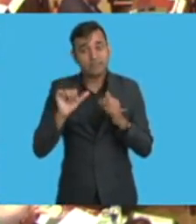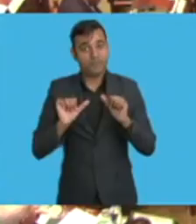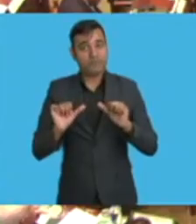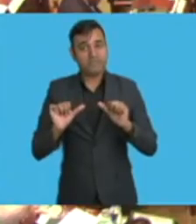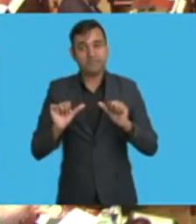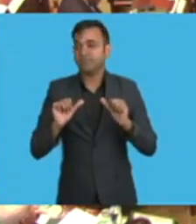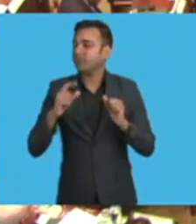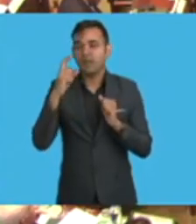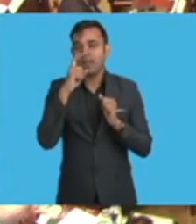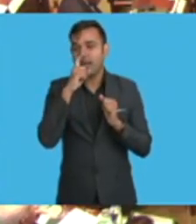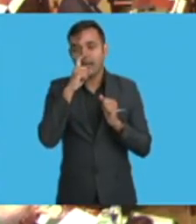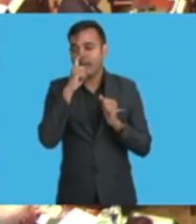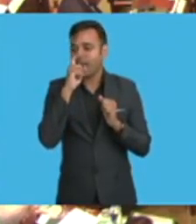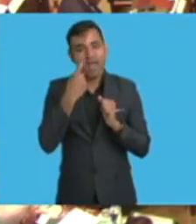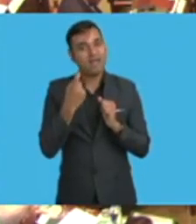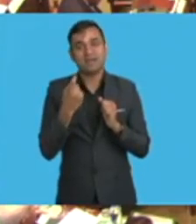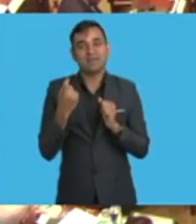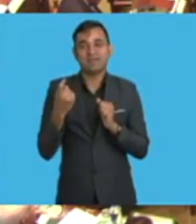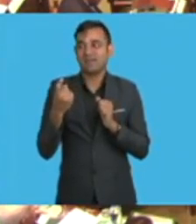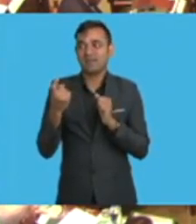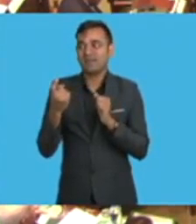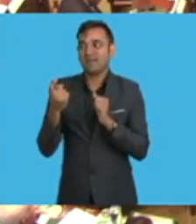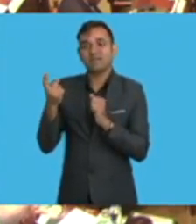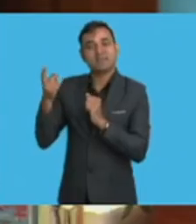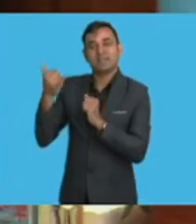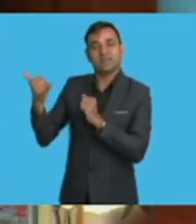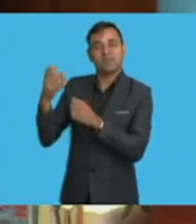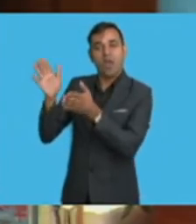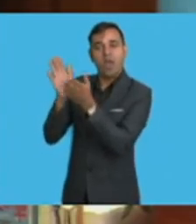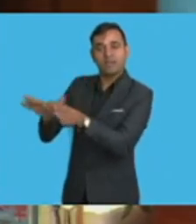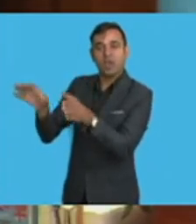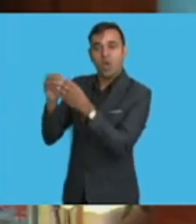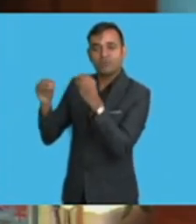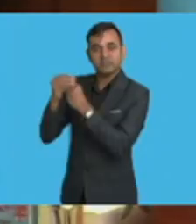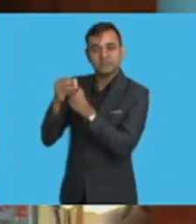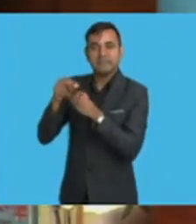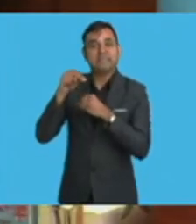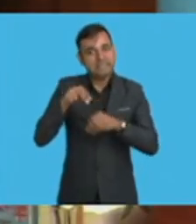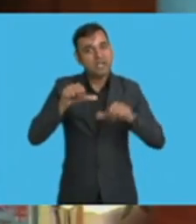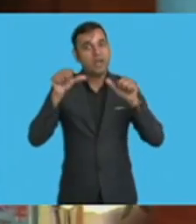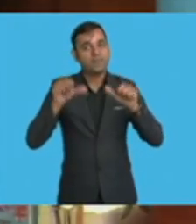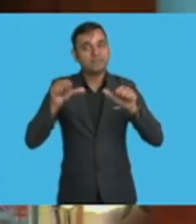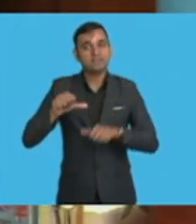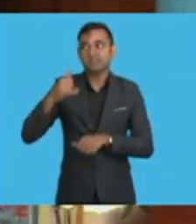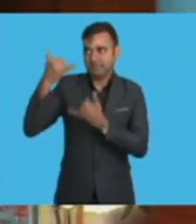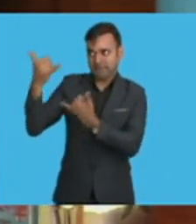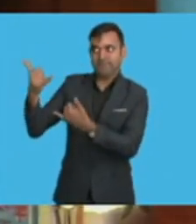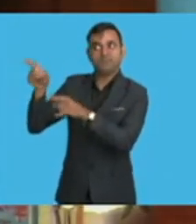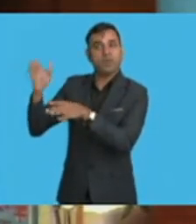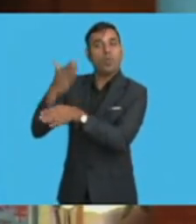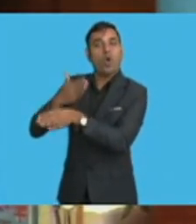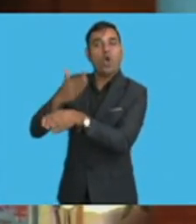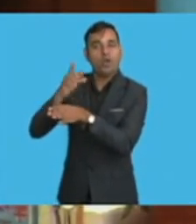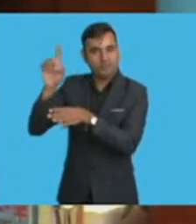to have a vacancy existing before the elections. And the reason we are having this sitting now. But for